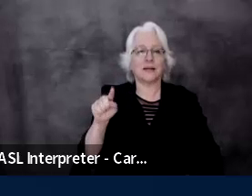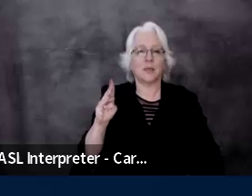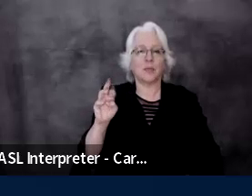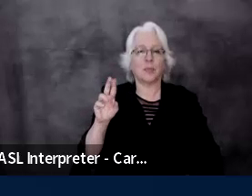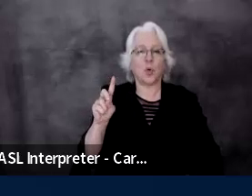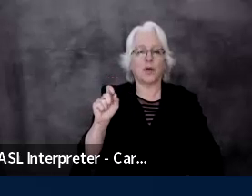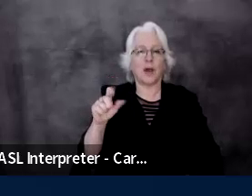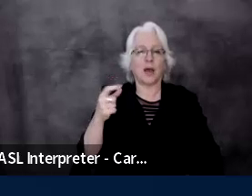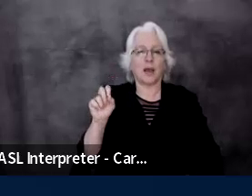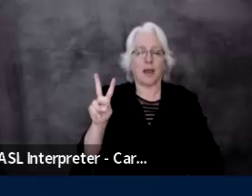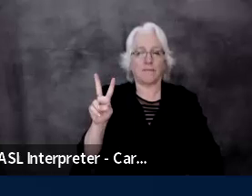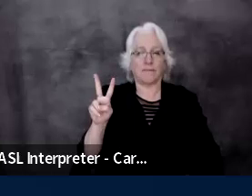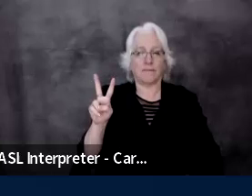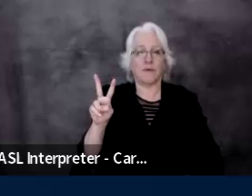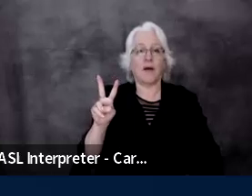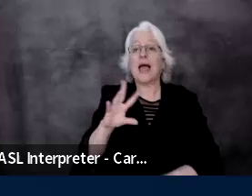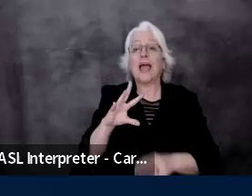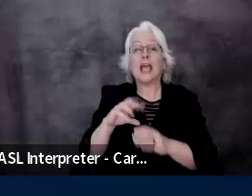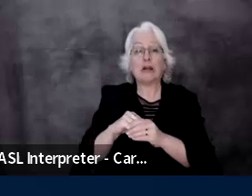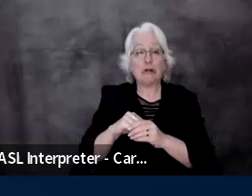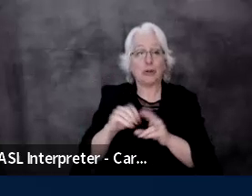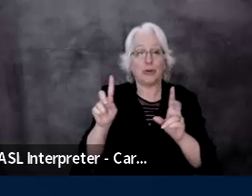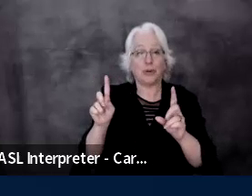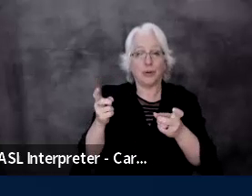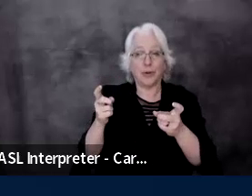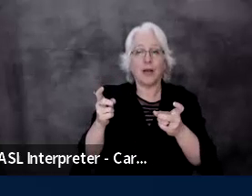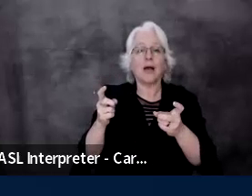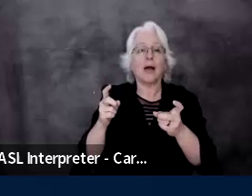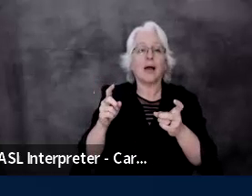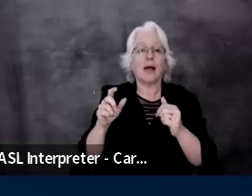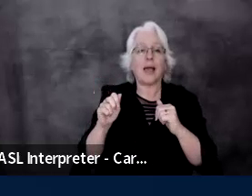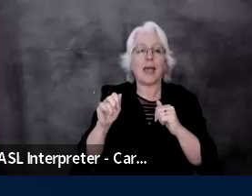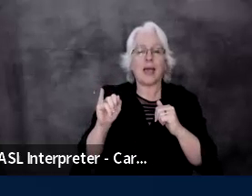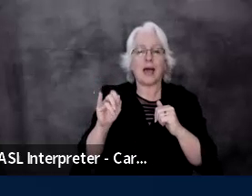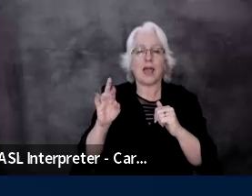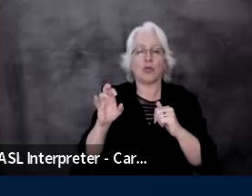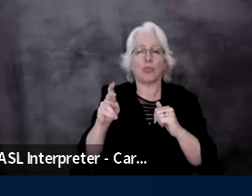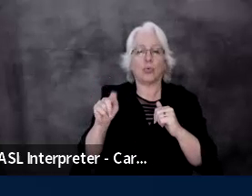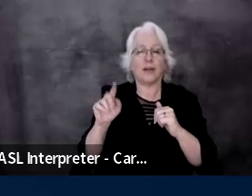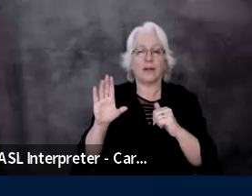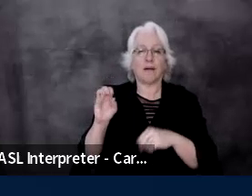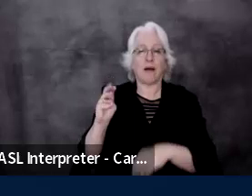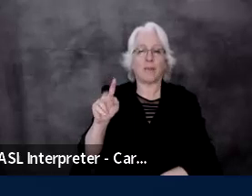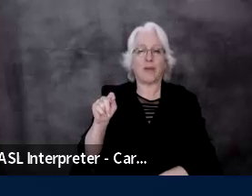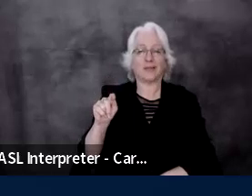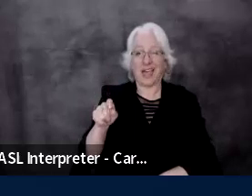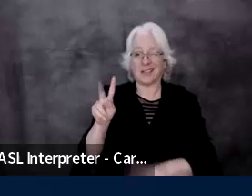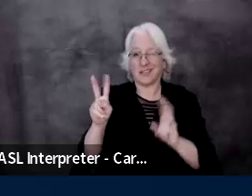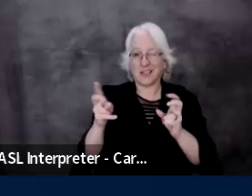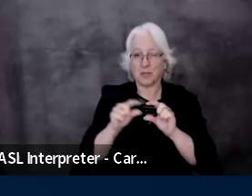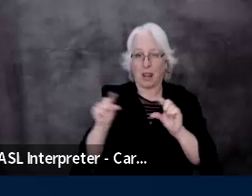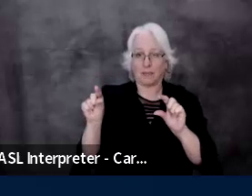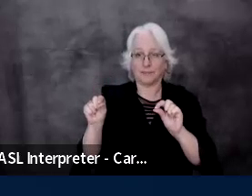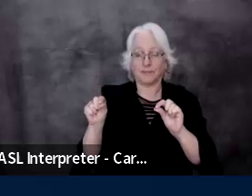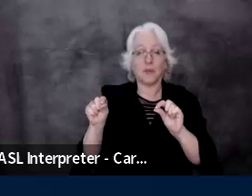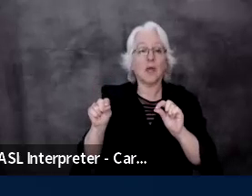Include AI written comment in the subject line. Make sure you include your